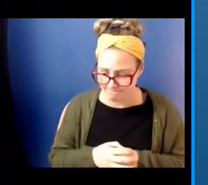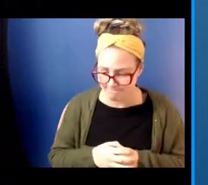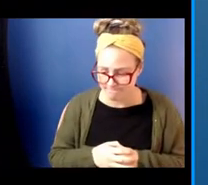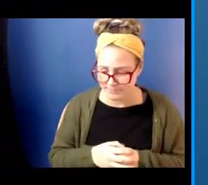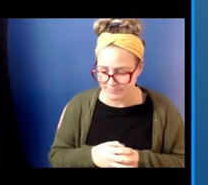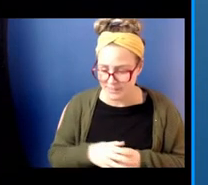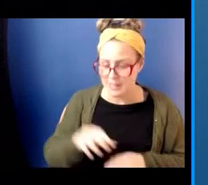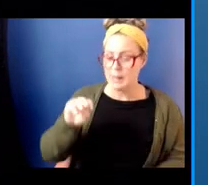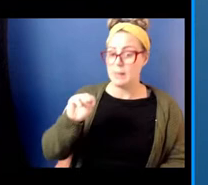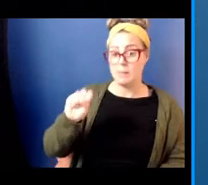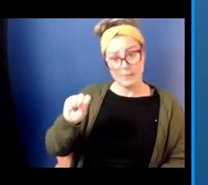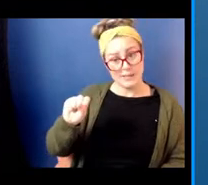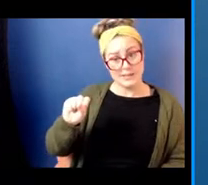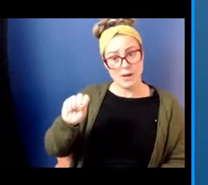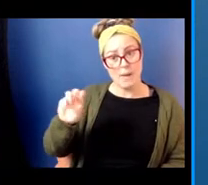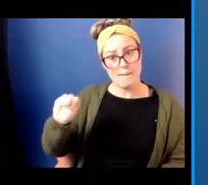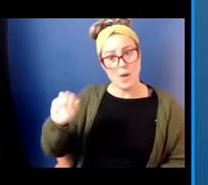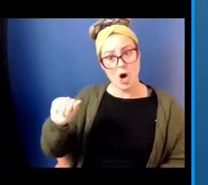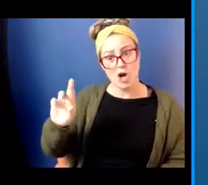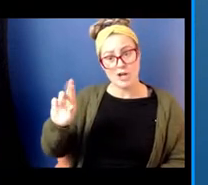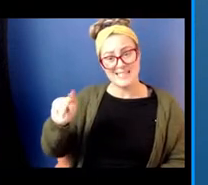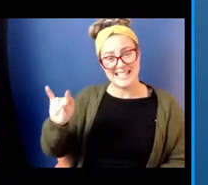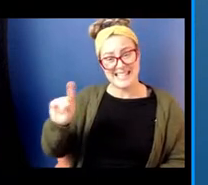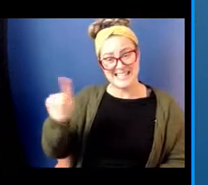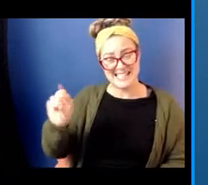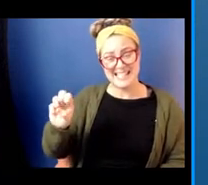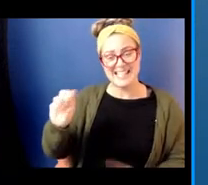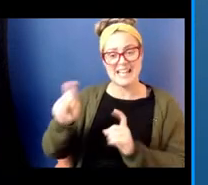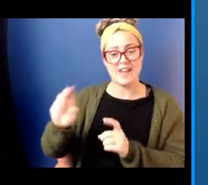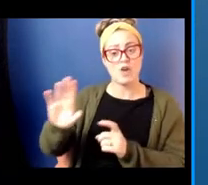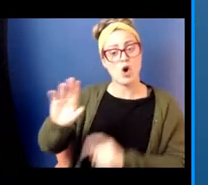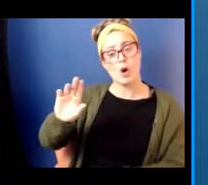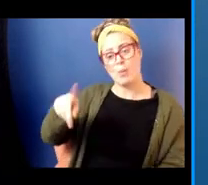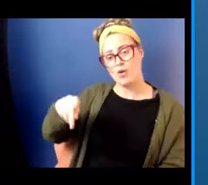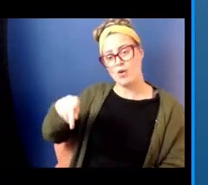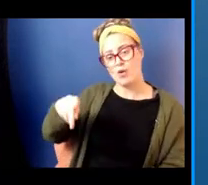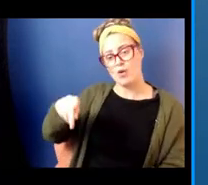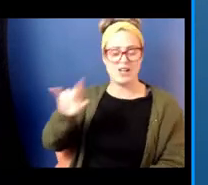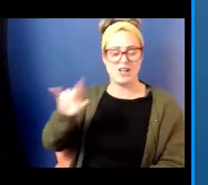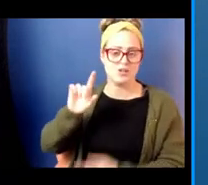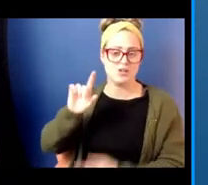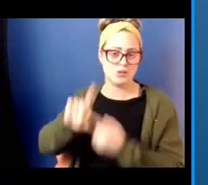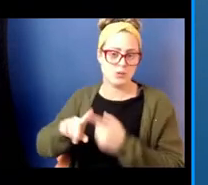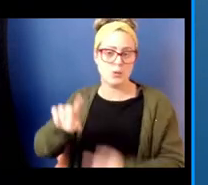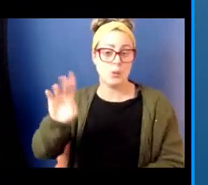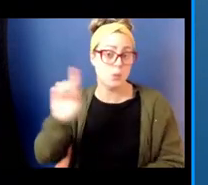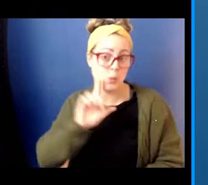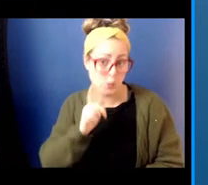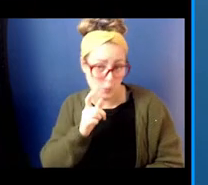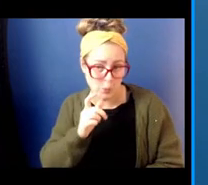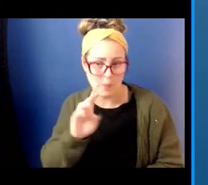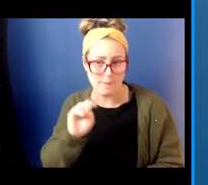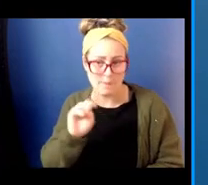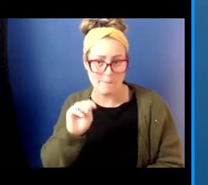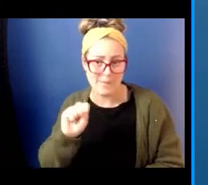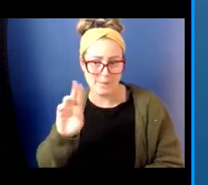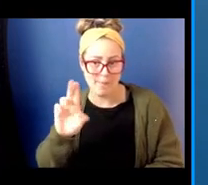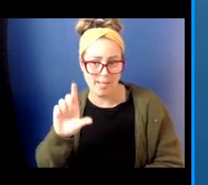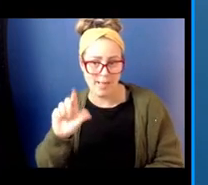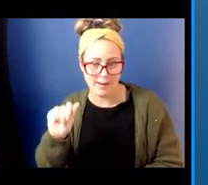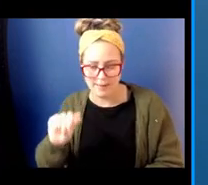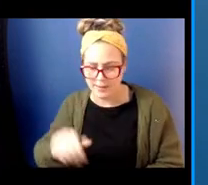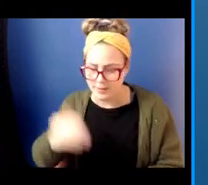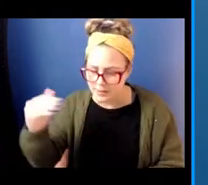Martinez has given her proxy to Ms Blanca Mr McDonald Mr McGinty